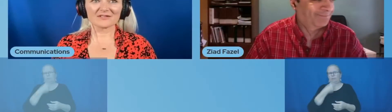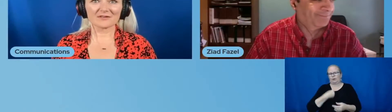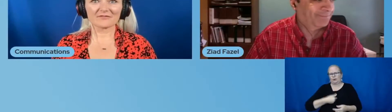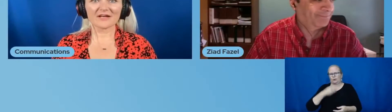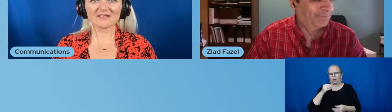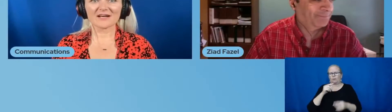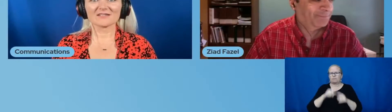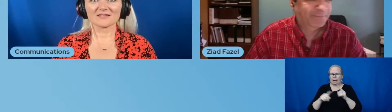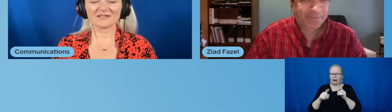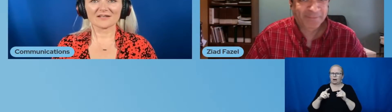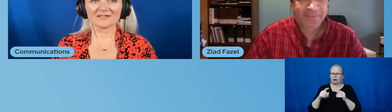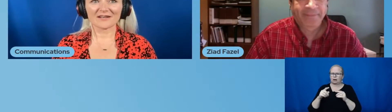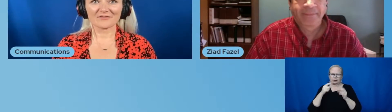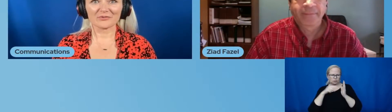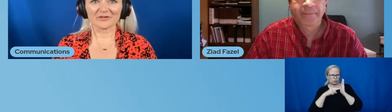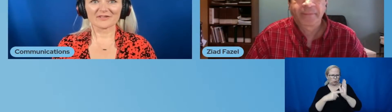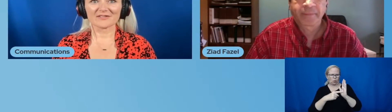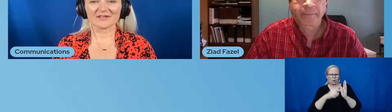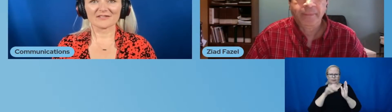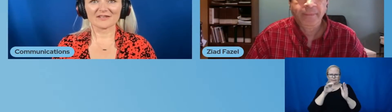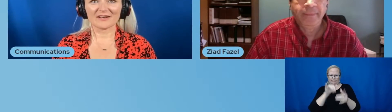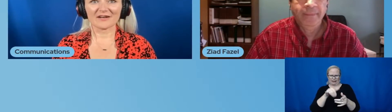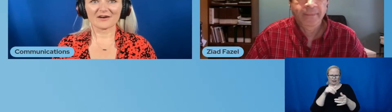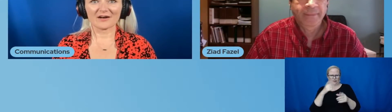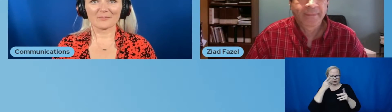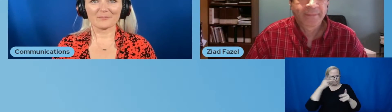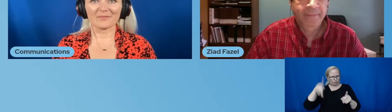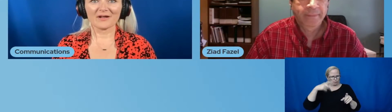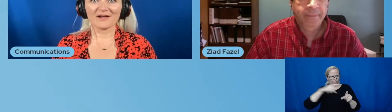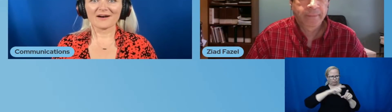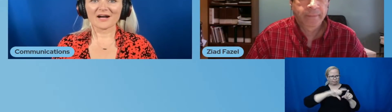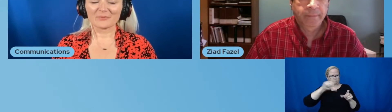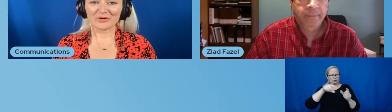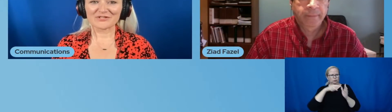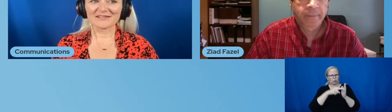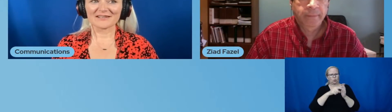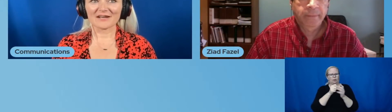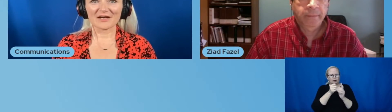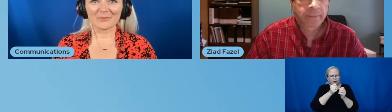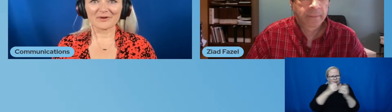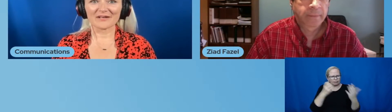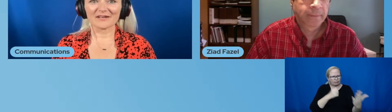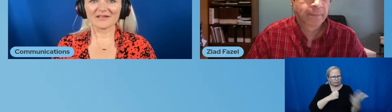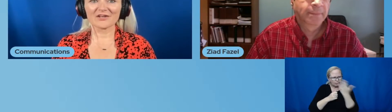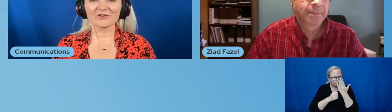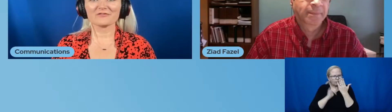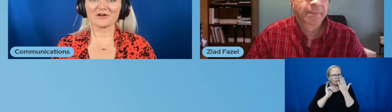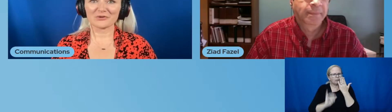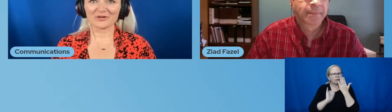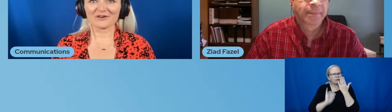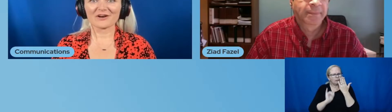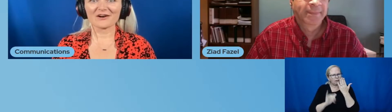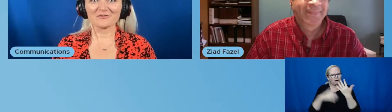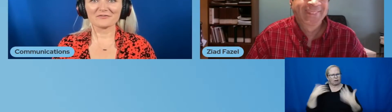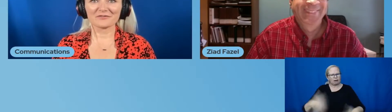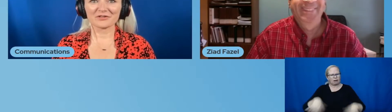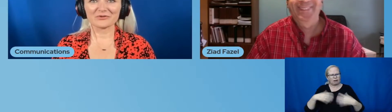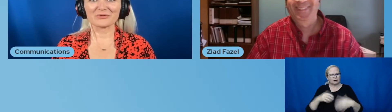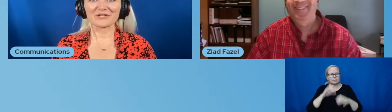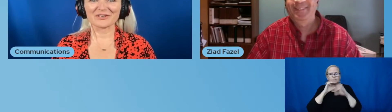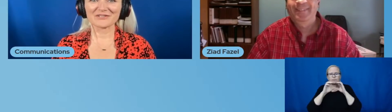It is fantastic to get to have you with us again today. I personally am an eager follower